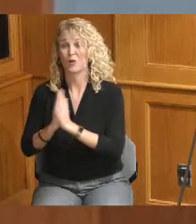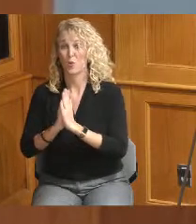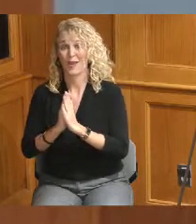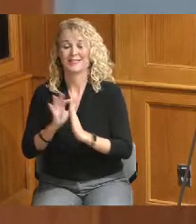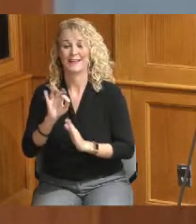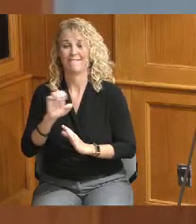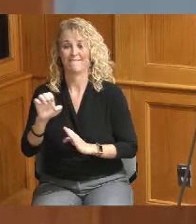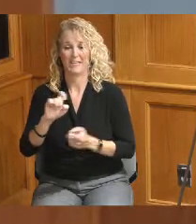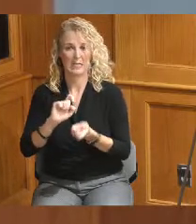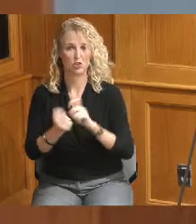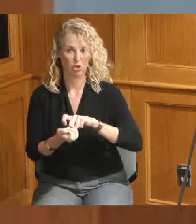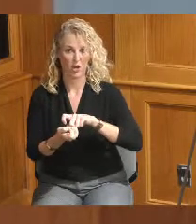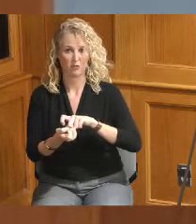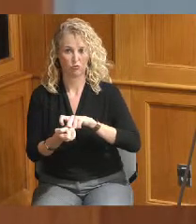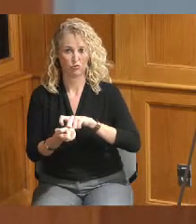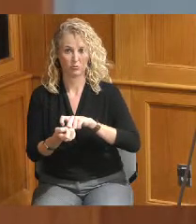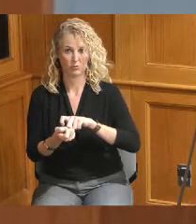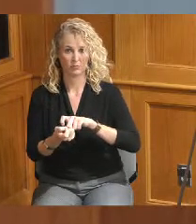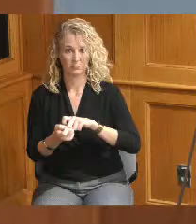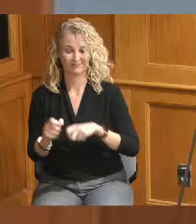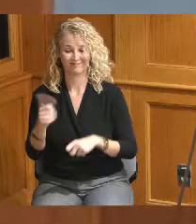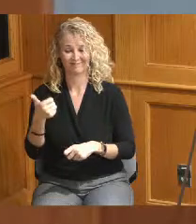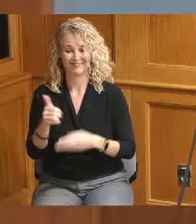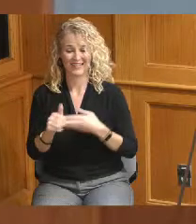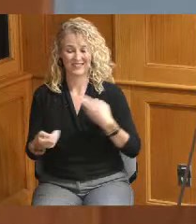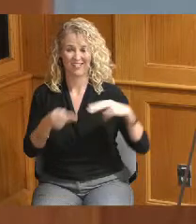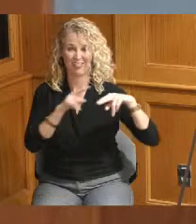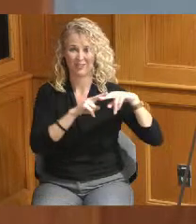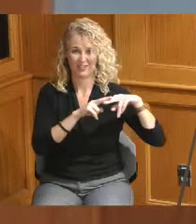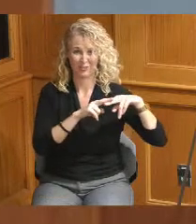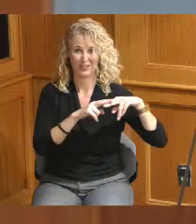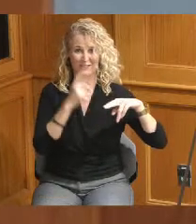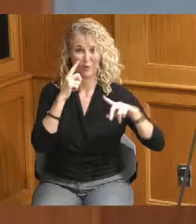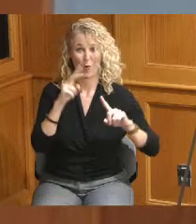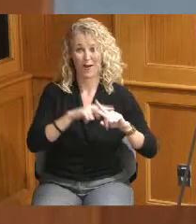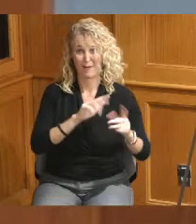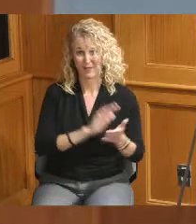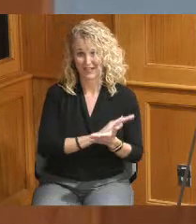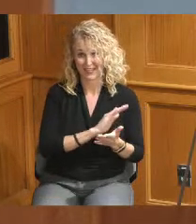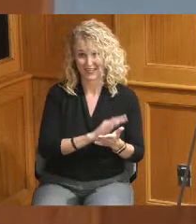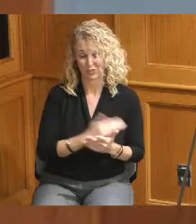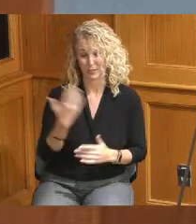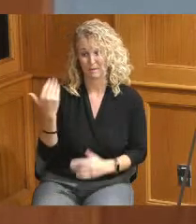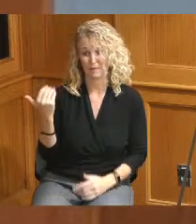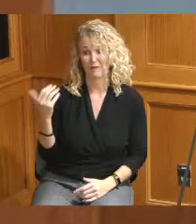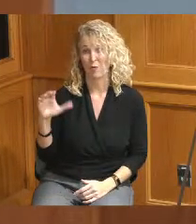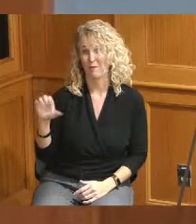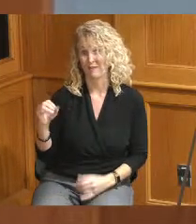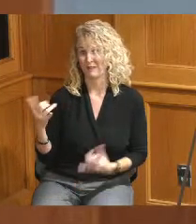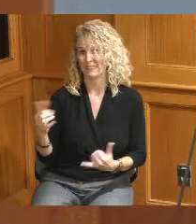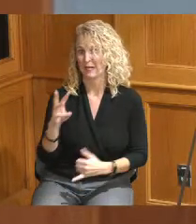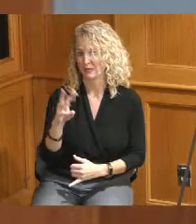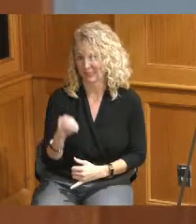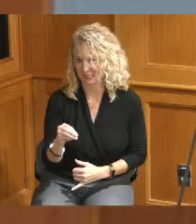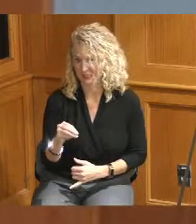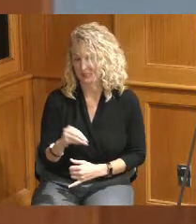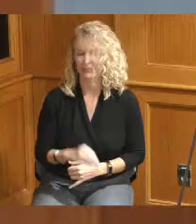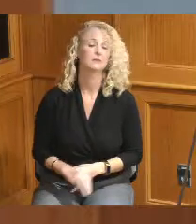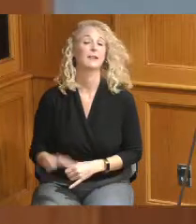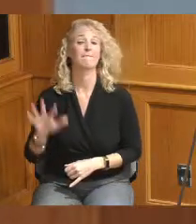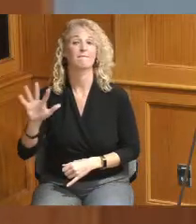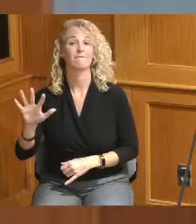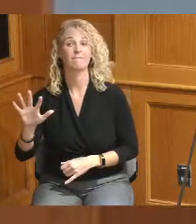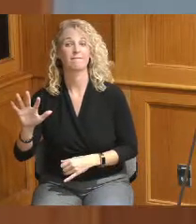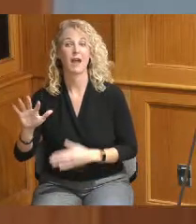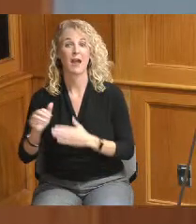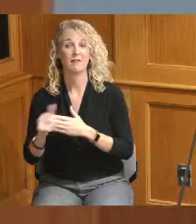schedule. They have a fee change of $10 increase for their application fee from $50 to $60, and again, a $5 increase